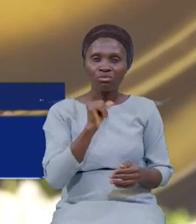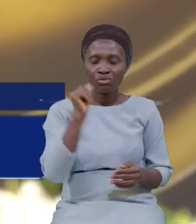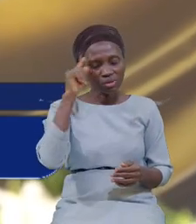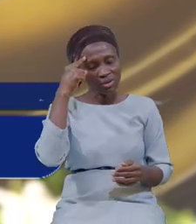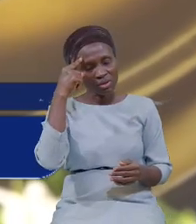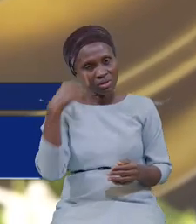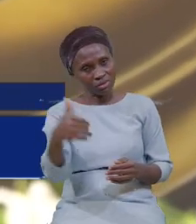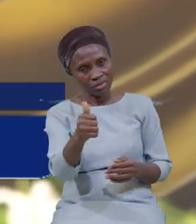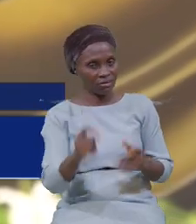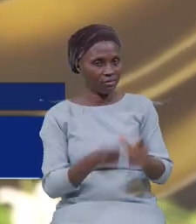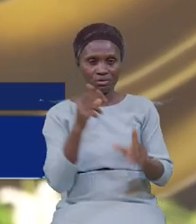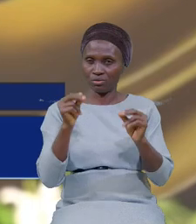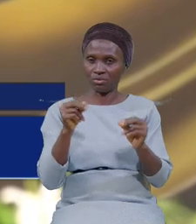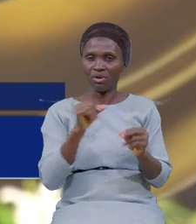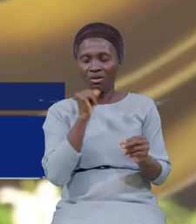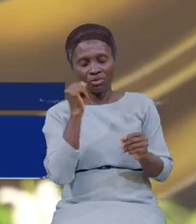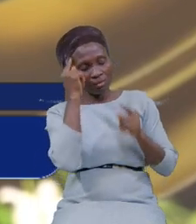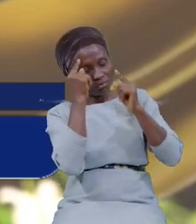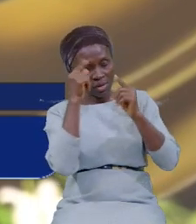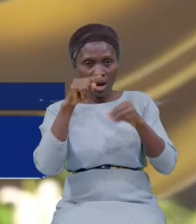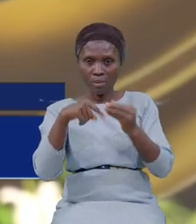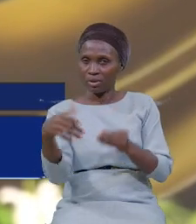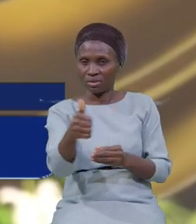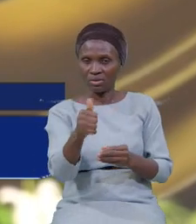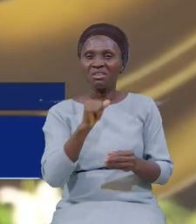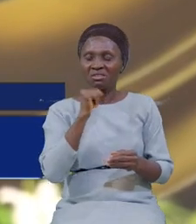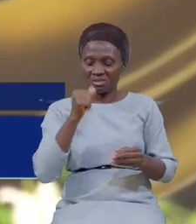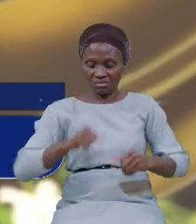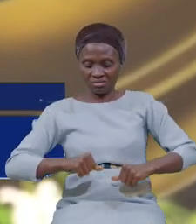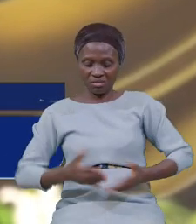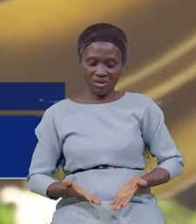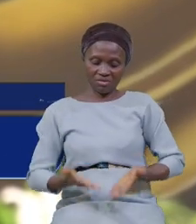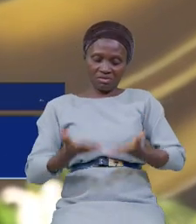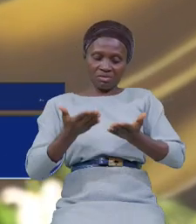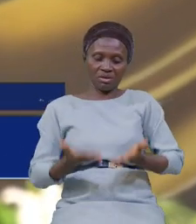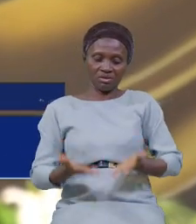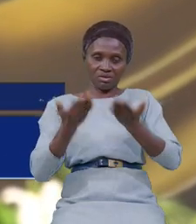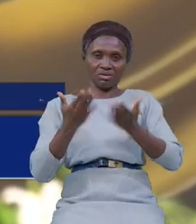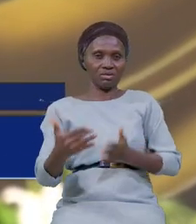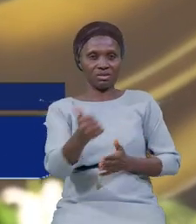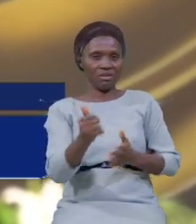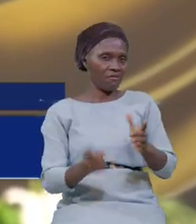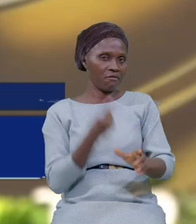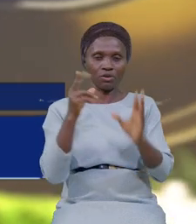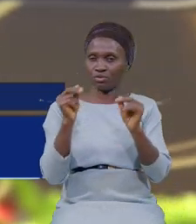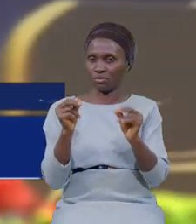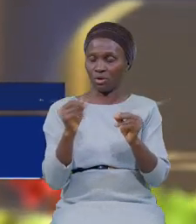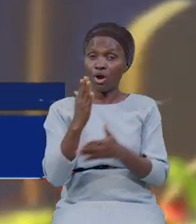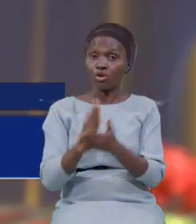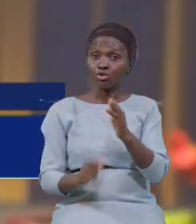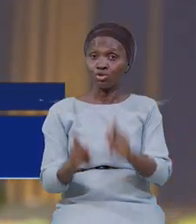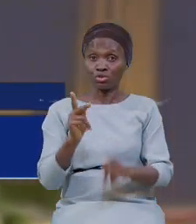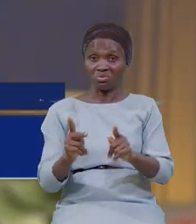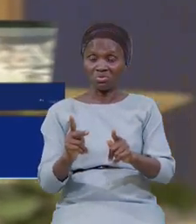not talking about yourself. You're not exalting yourself. You're not saying, what's in need for me? There are people that go